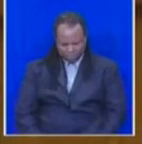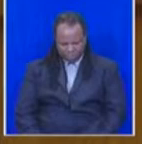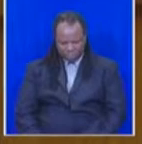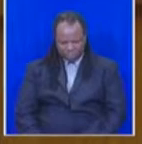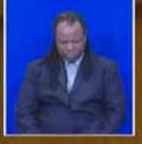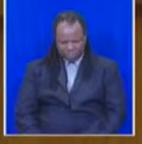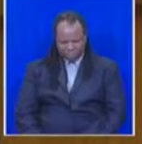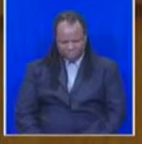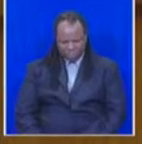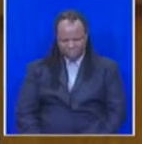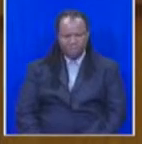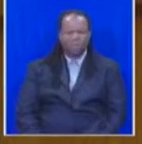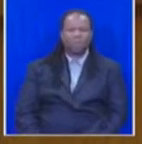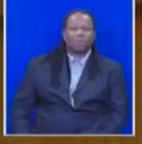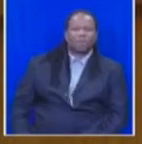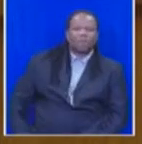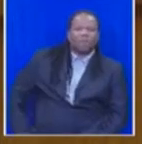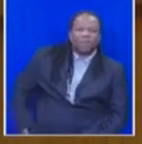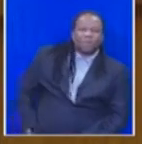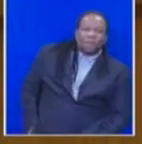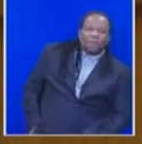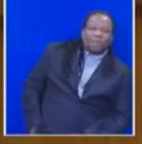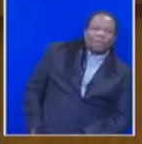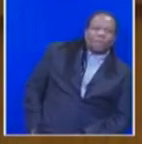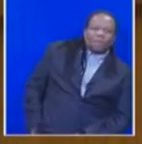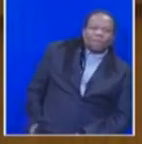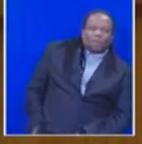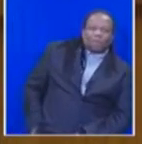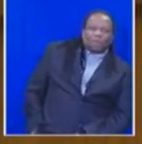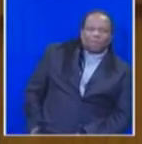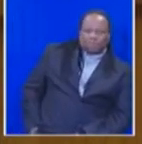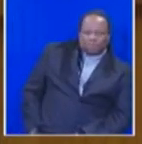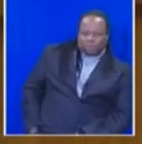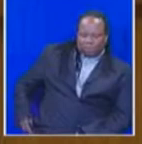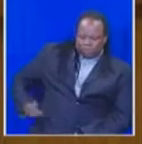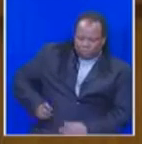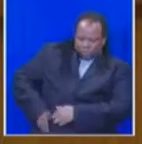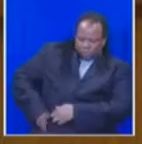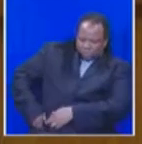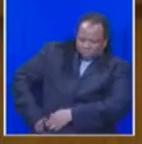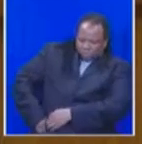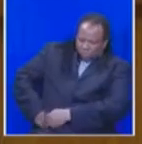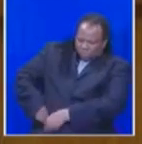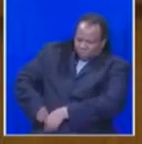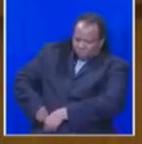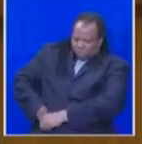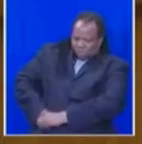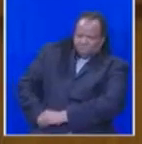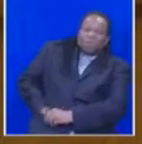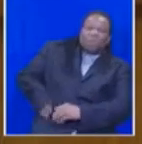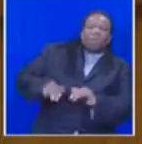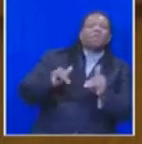without first looking at our own hearts. We should avoid applying double standards if we want to truly, effectively address this